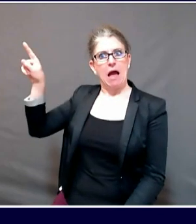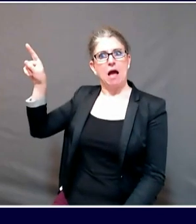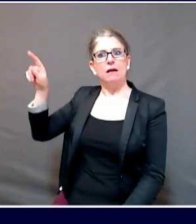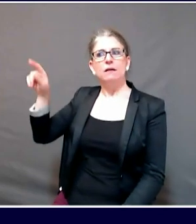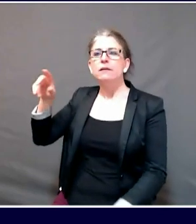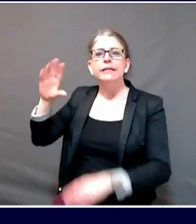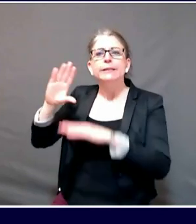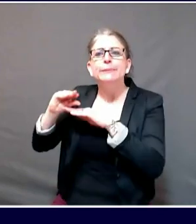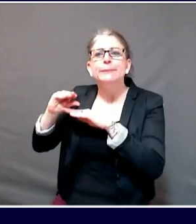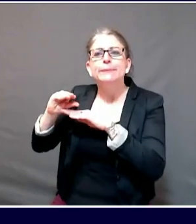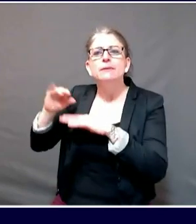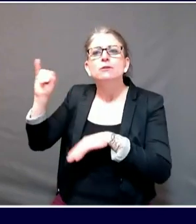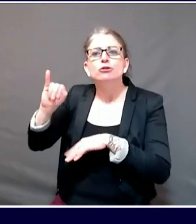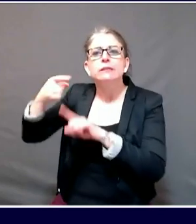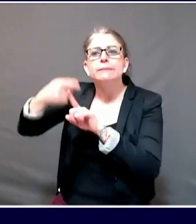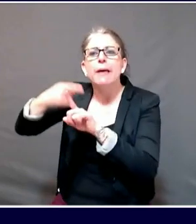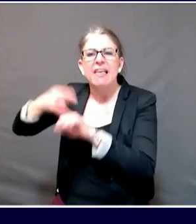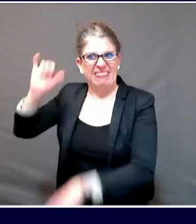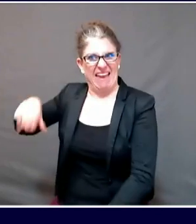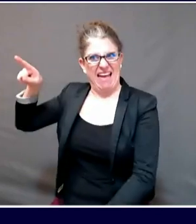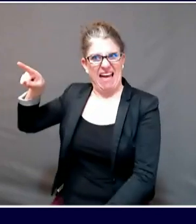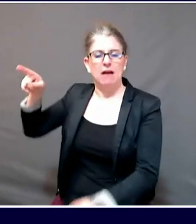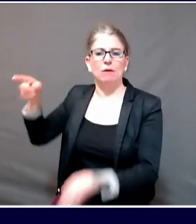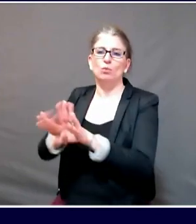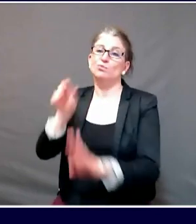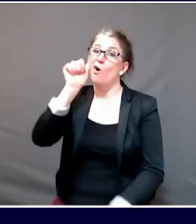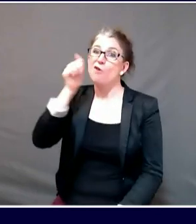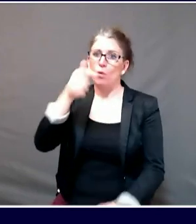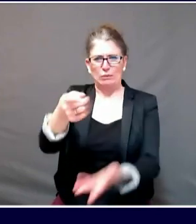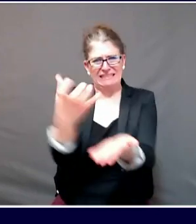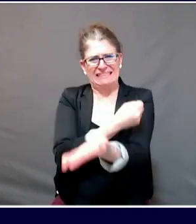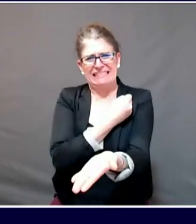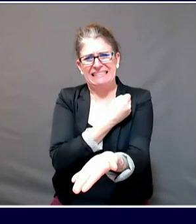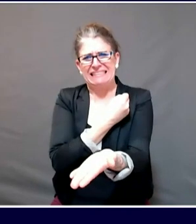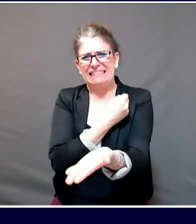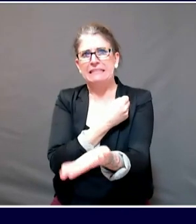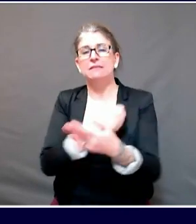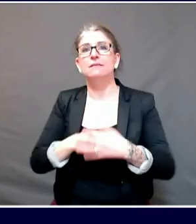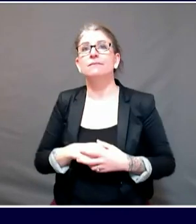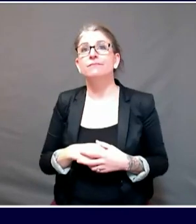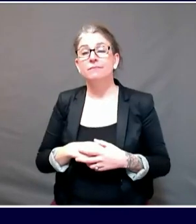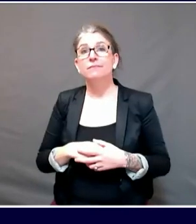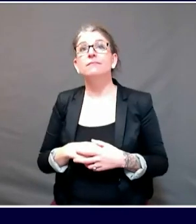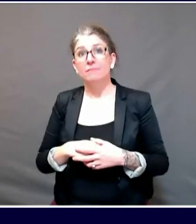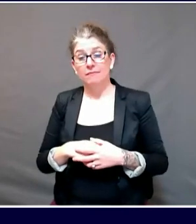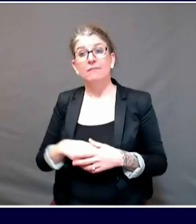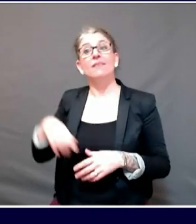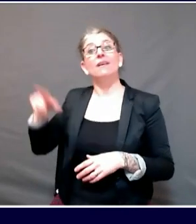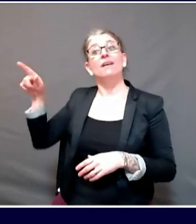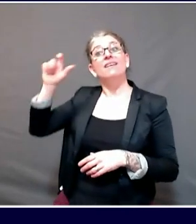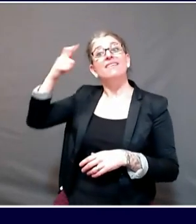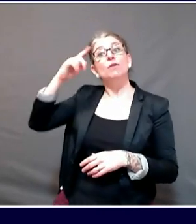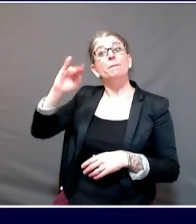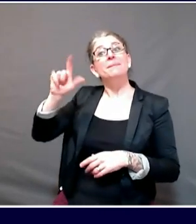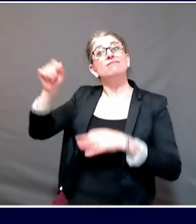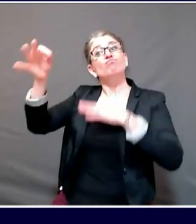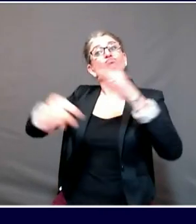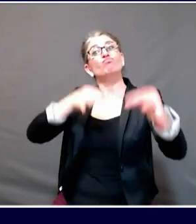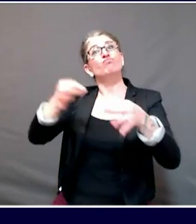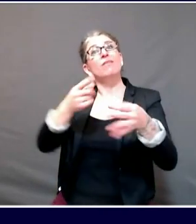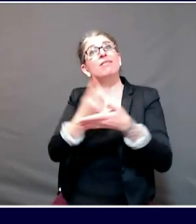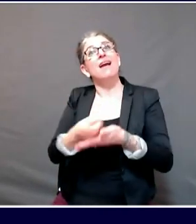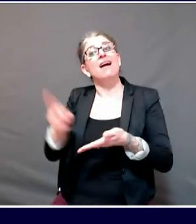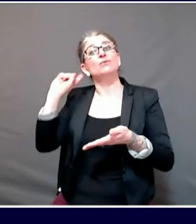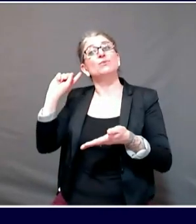anything, it's the importance of being prepared for the unexpected. Even if you're not sure what